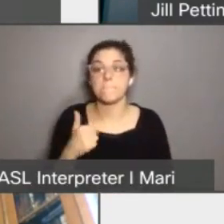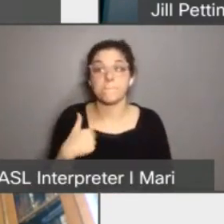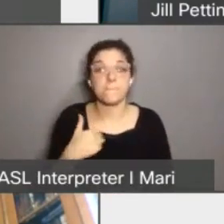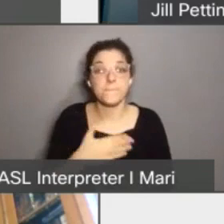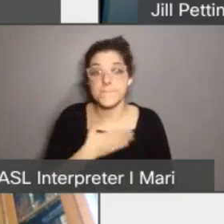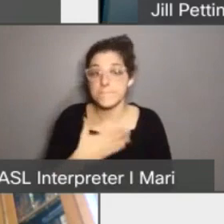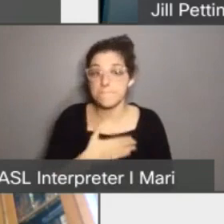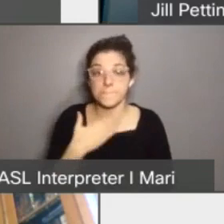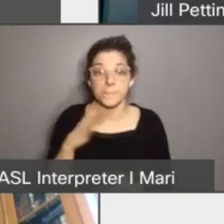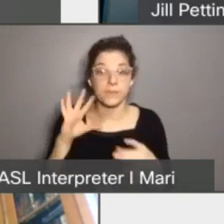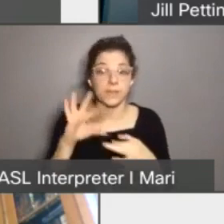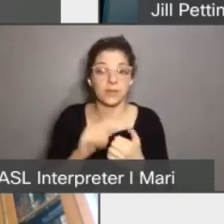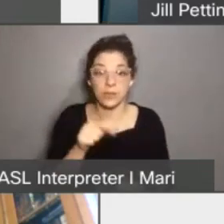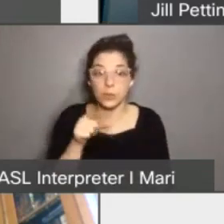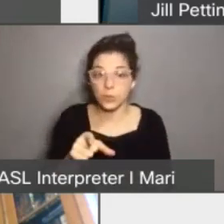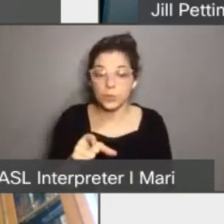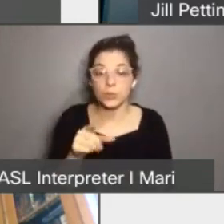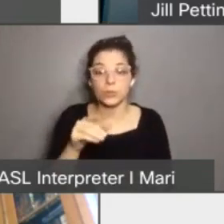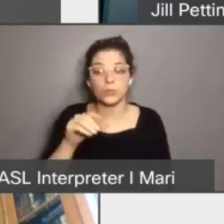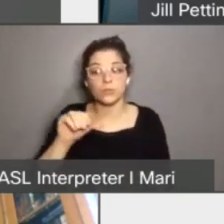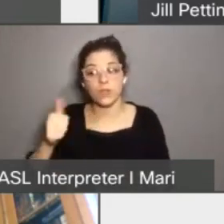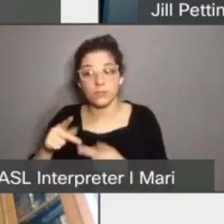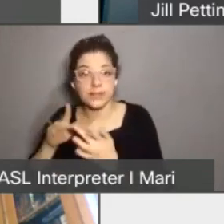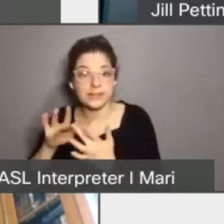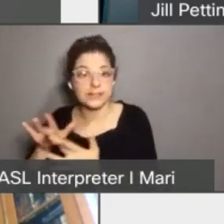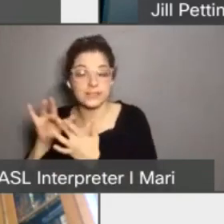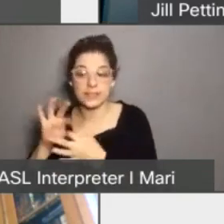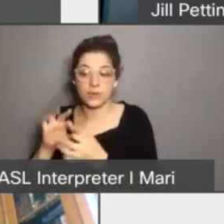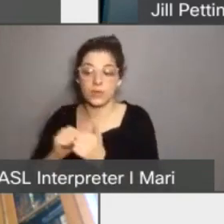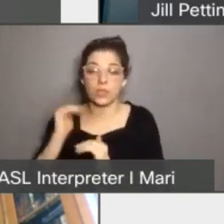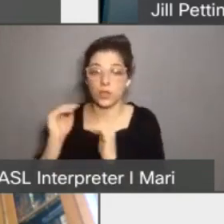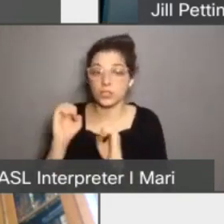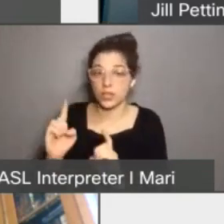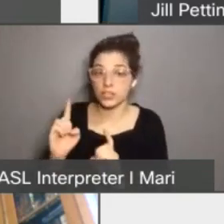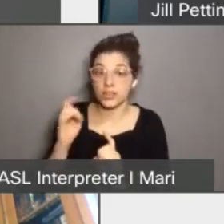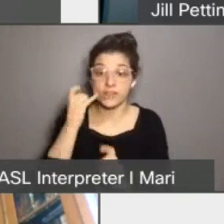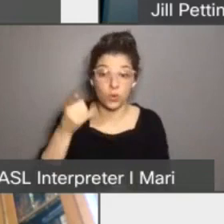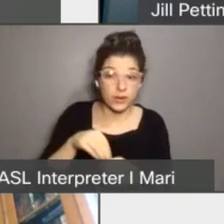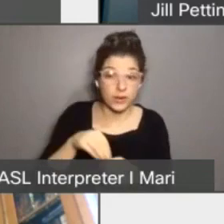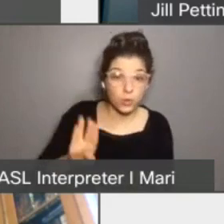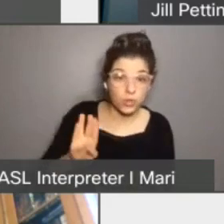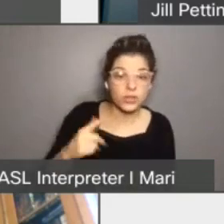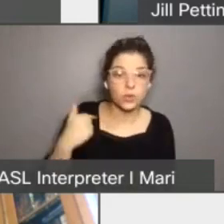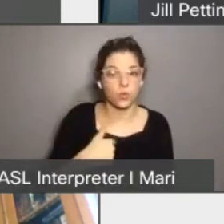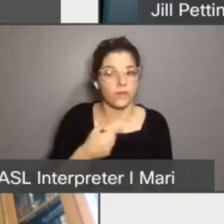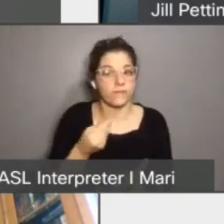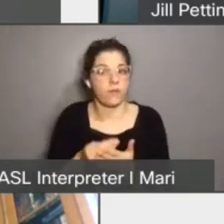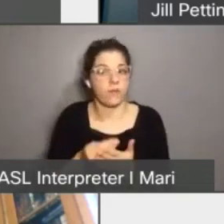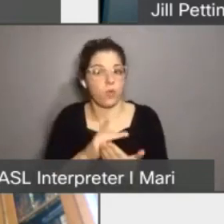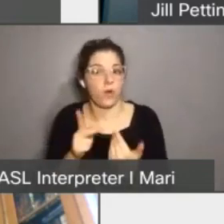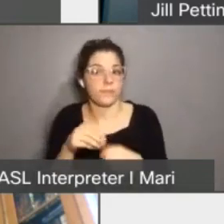happy to connect with you offline, to connect you to our adult education office. If you're in Brooklyn, we fund programs in